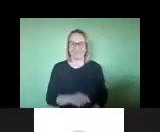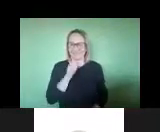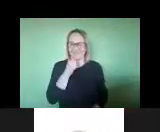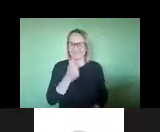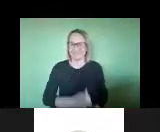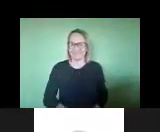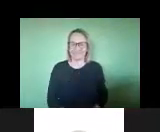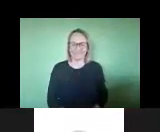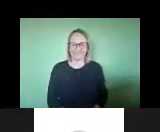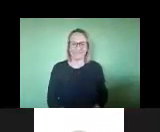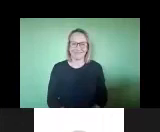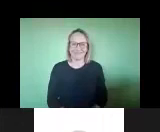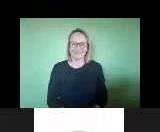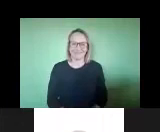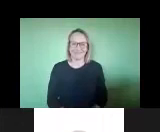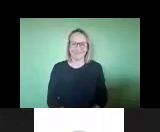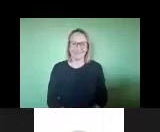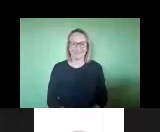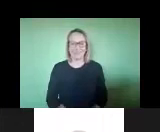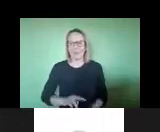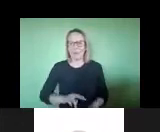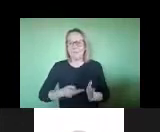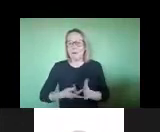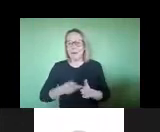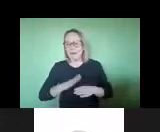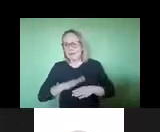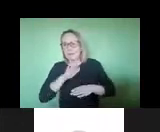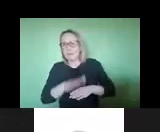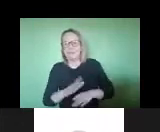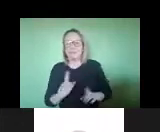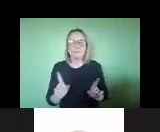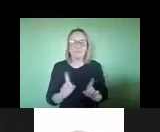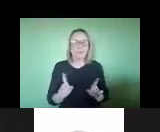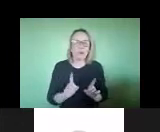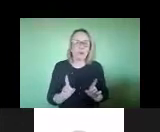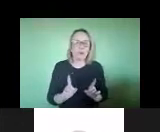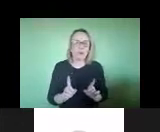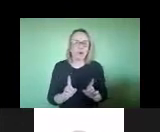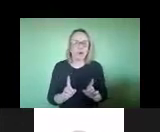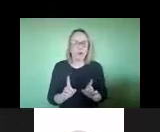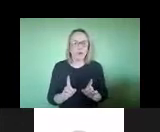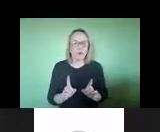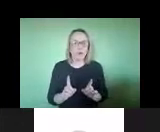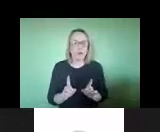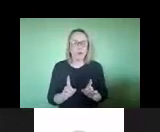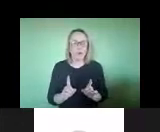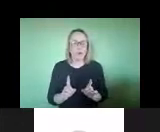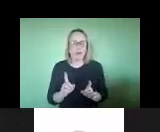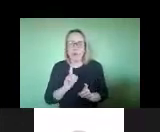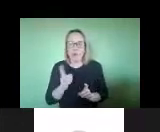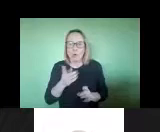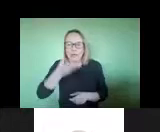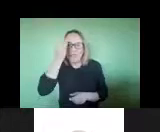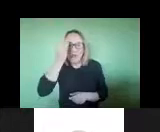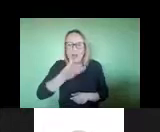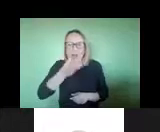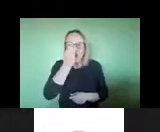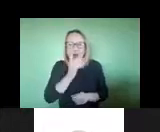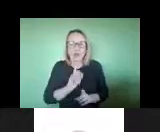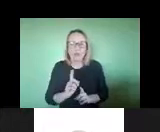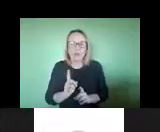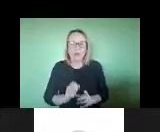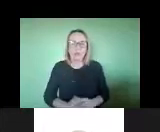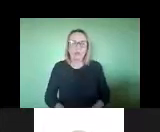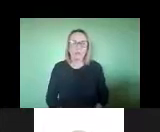eh, Teresa? And what are your plans going forward? So what else are we needing to do and learn, and how could we use your Go on the